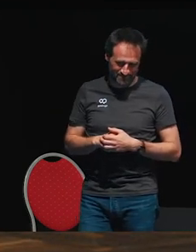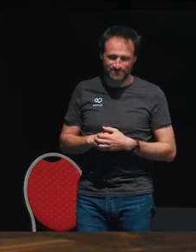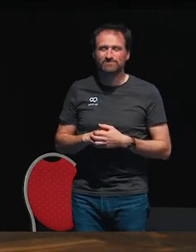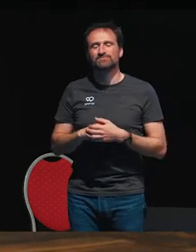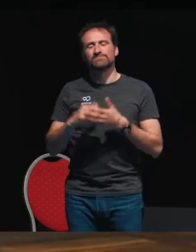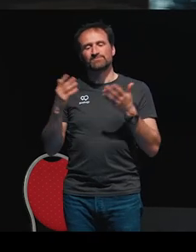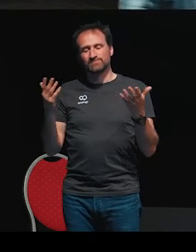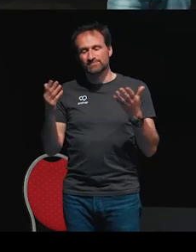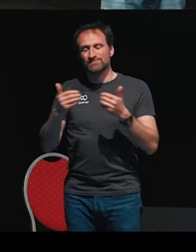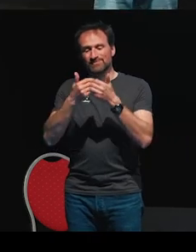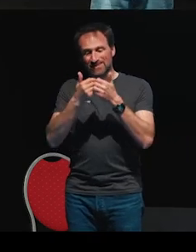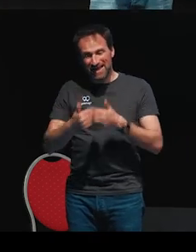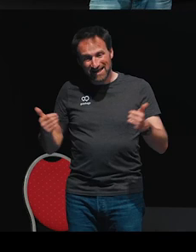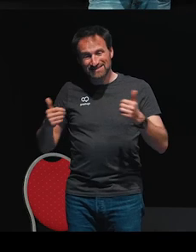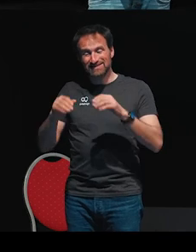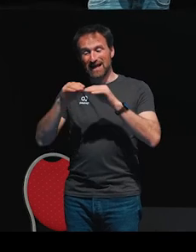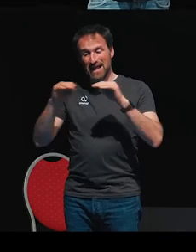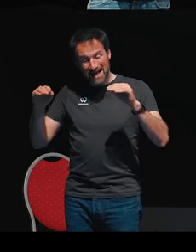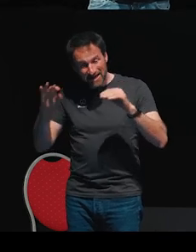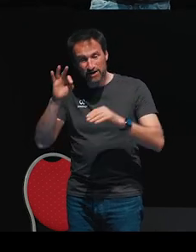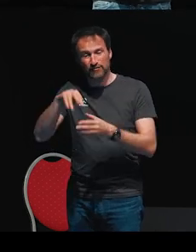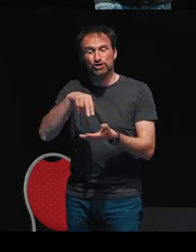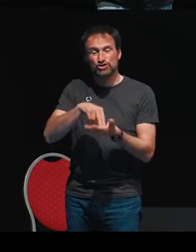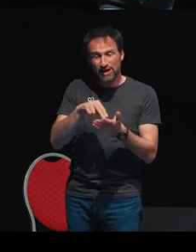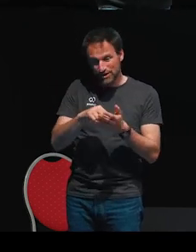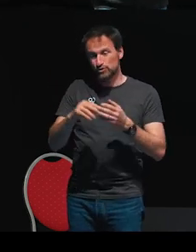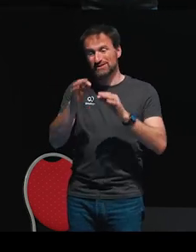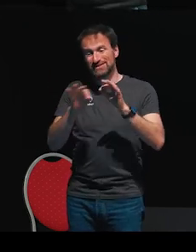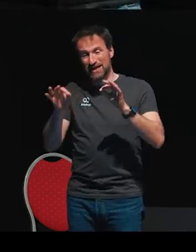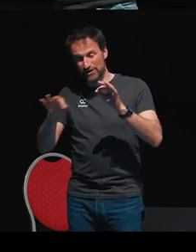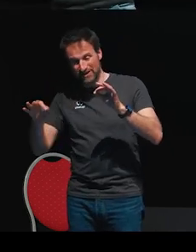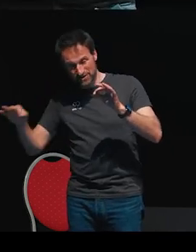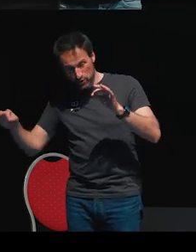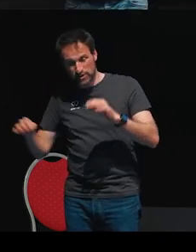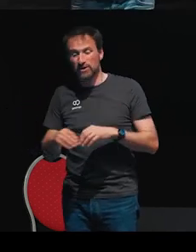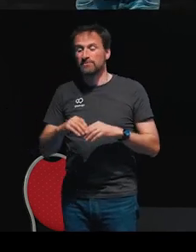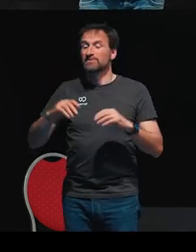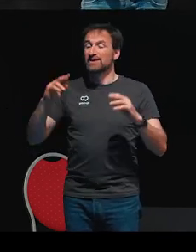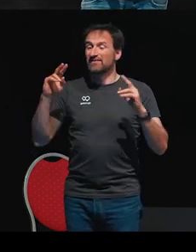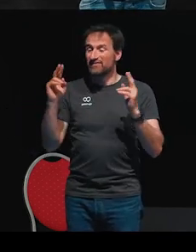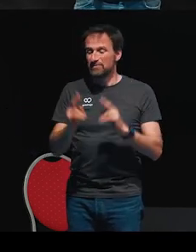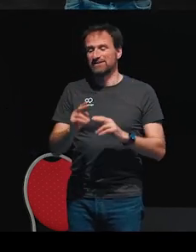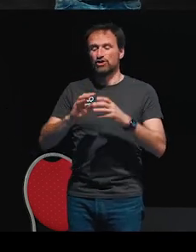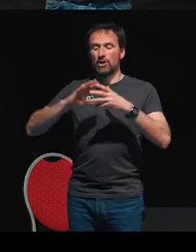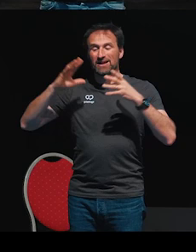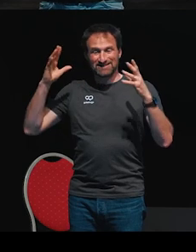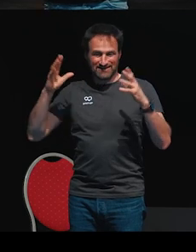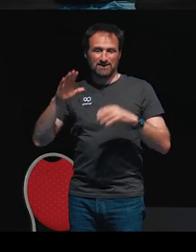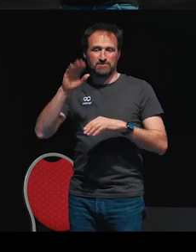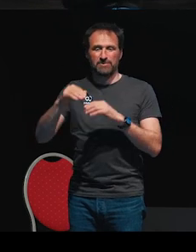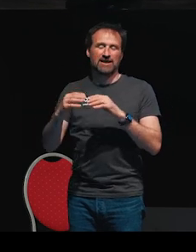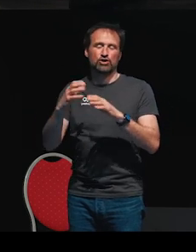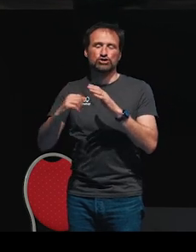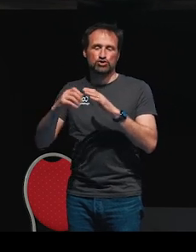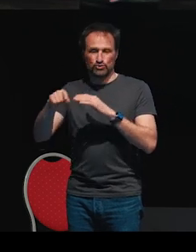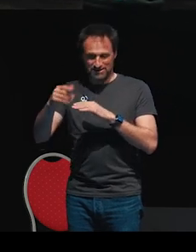separate layer for state derivation reduces complexity on the consumer side. It's very easy to extend. And of course, it helps you to